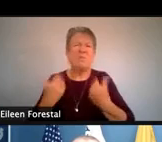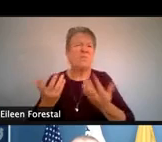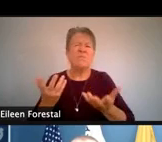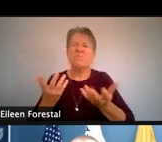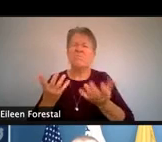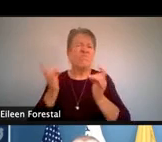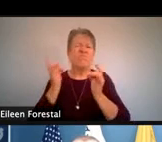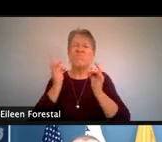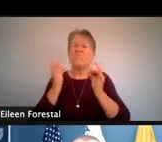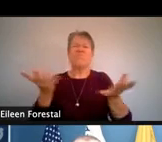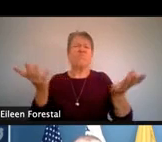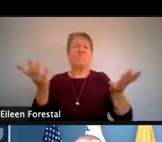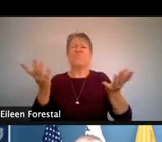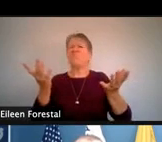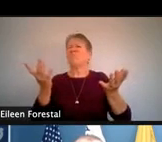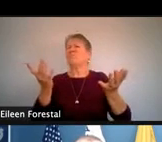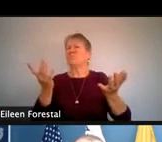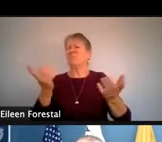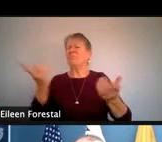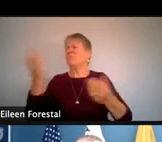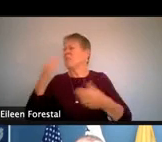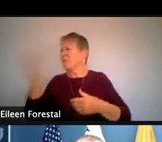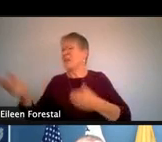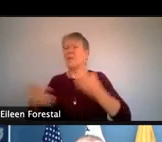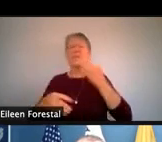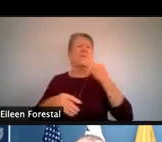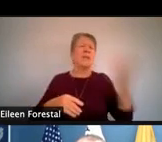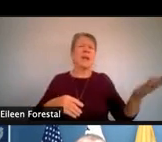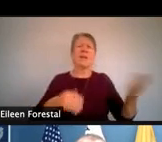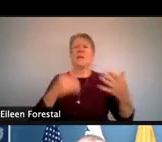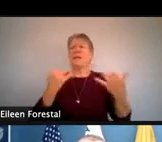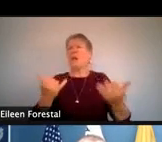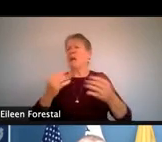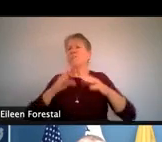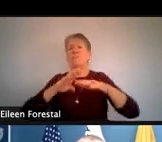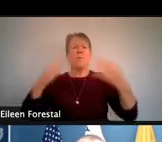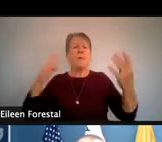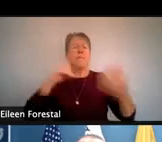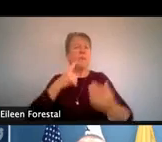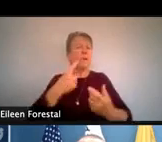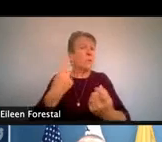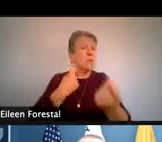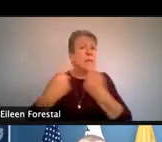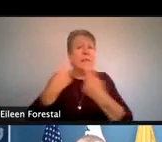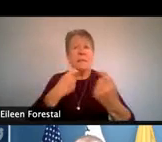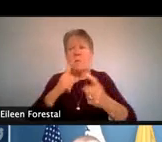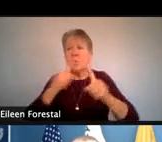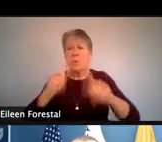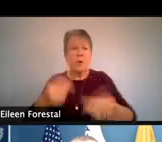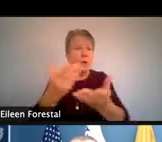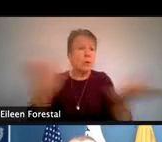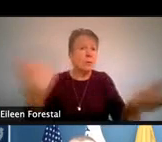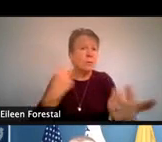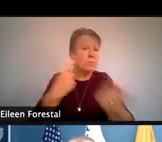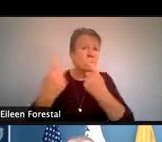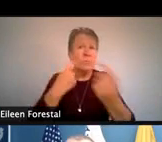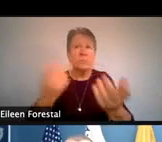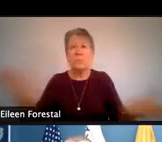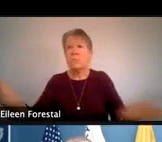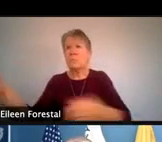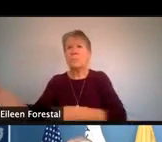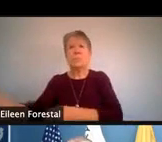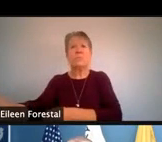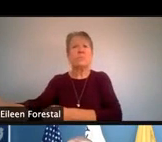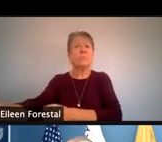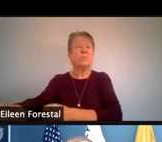and we're all here for questions, Eddie, David, the rest of us. So I think we'll do this the way we did it. I know Michelle has been